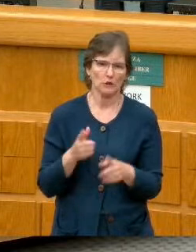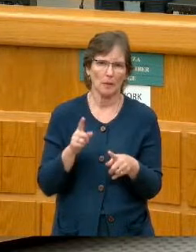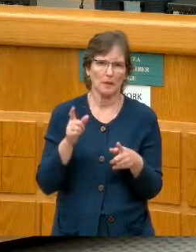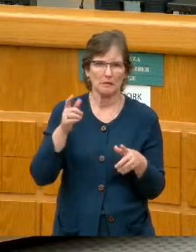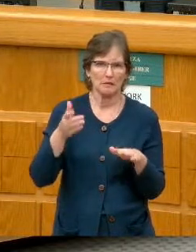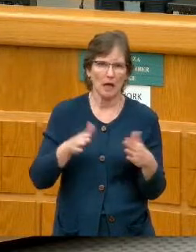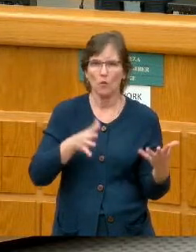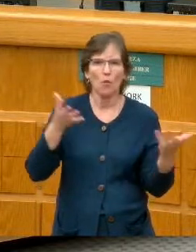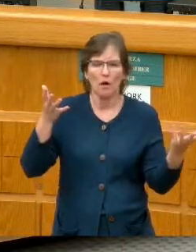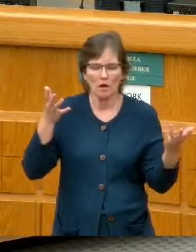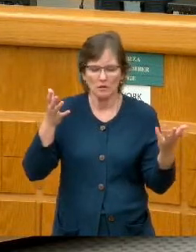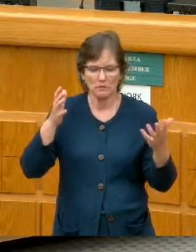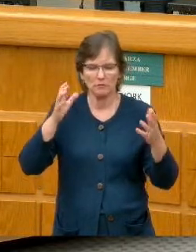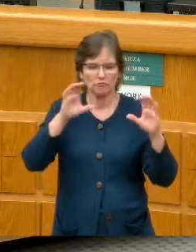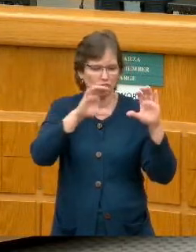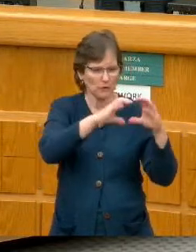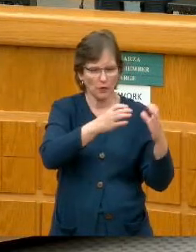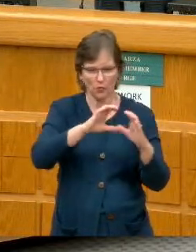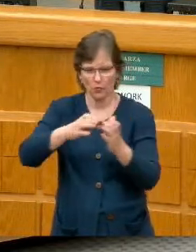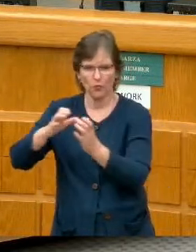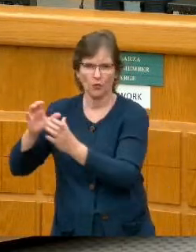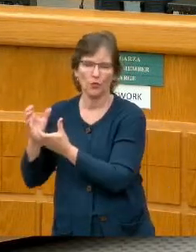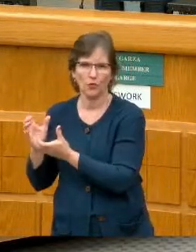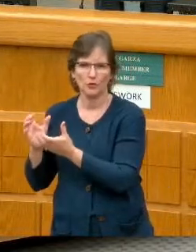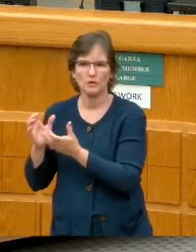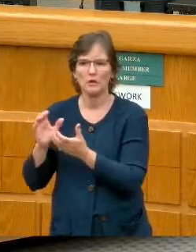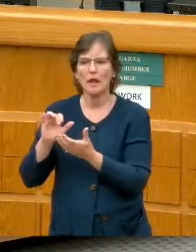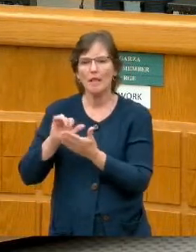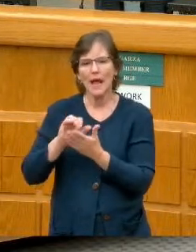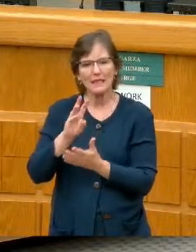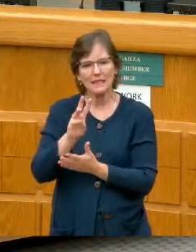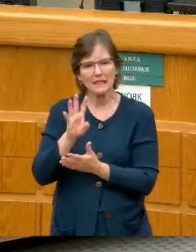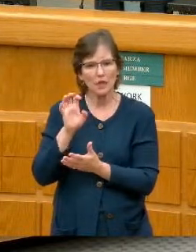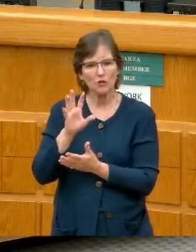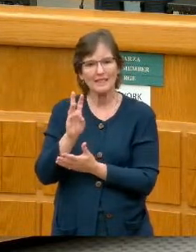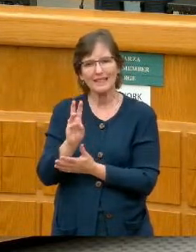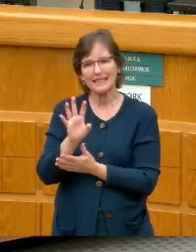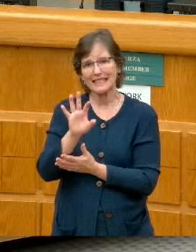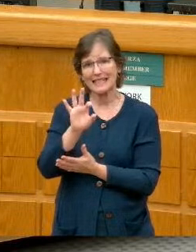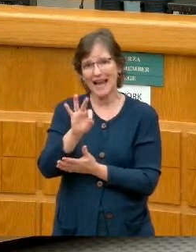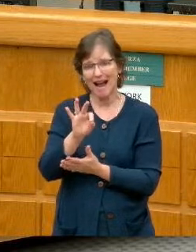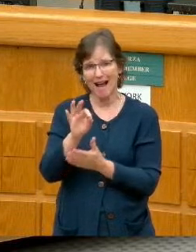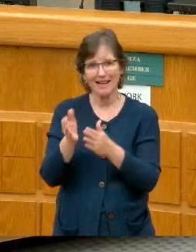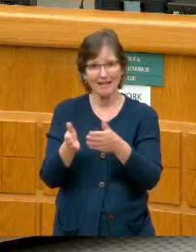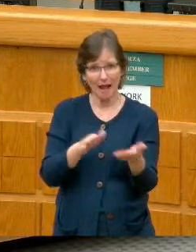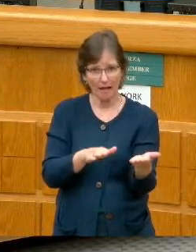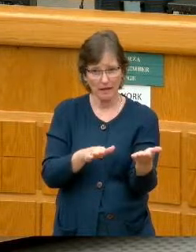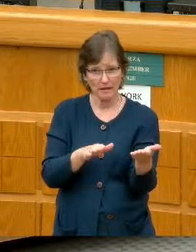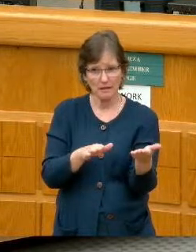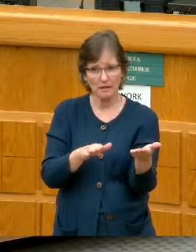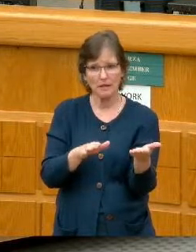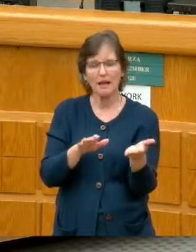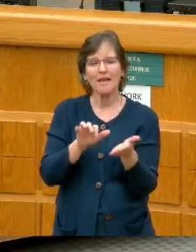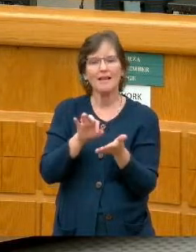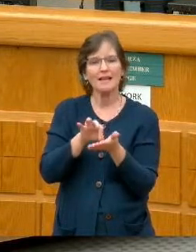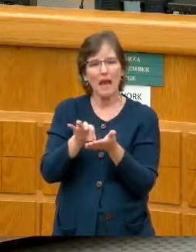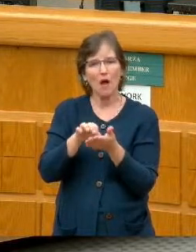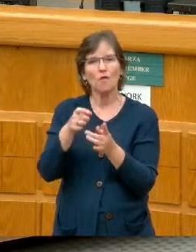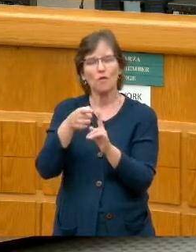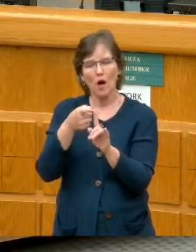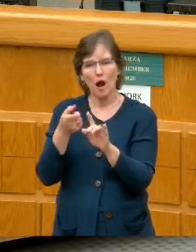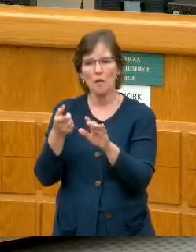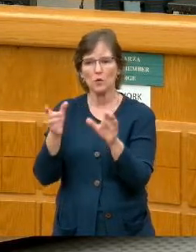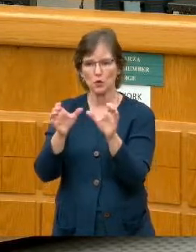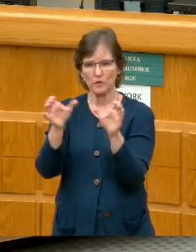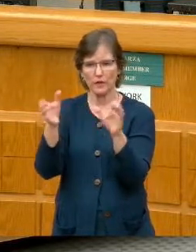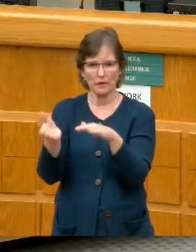weeks. So these 669 fatalities represent the counts from the death certificates, and the last